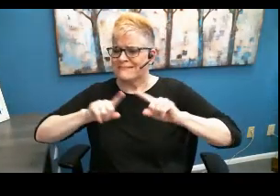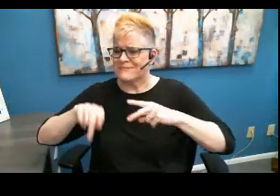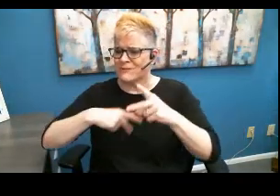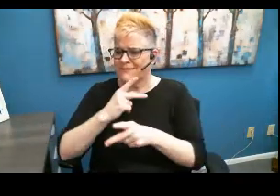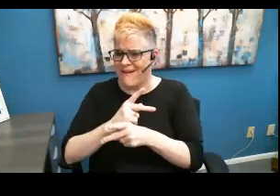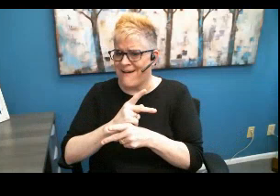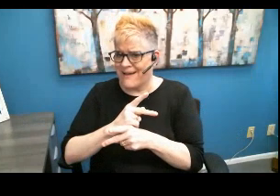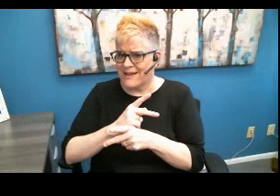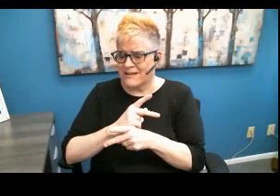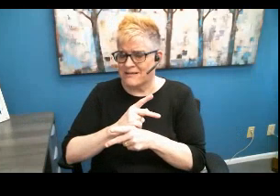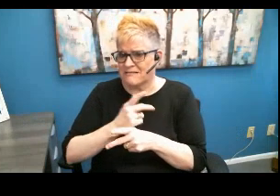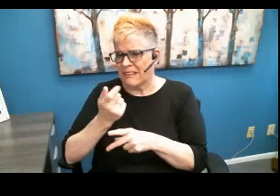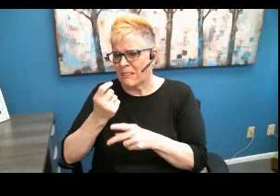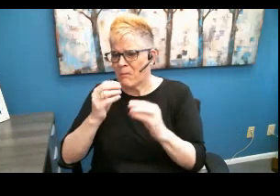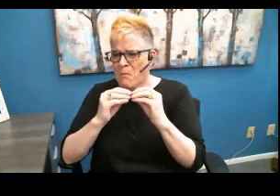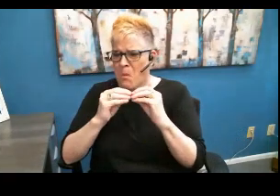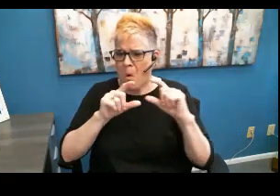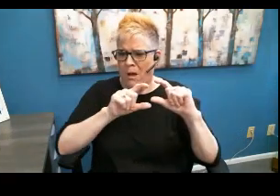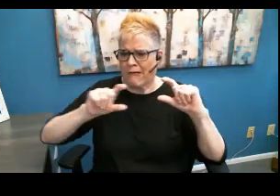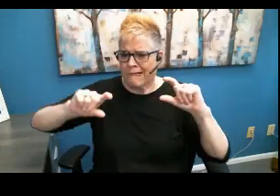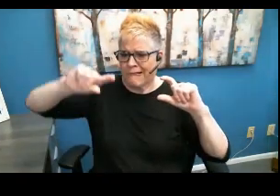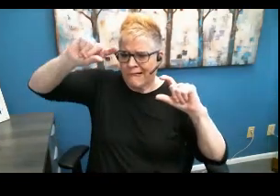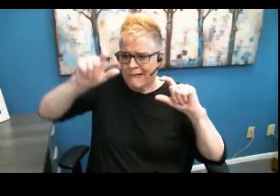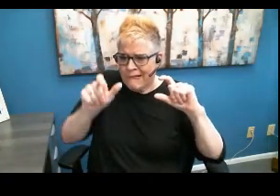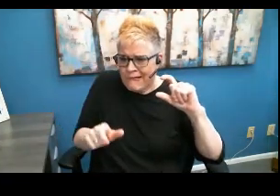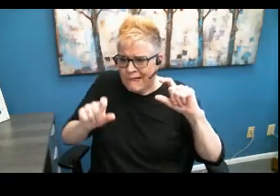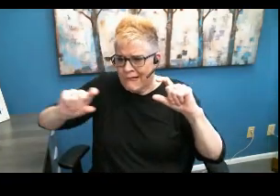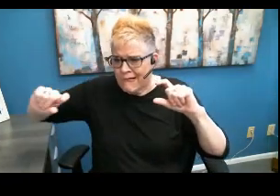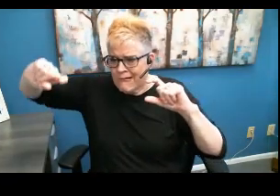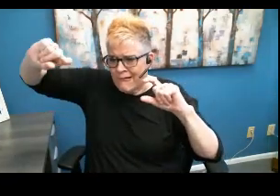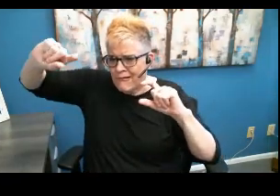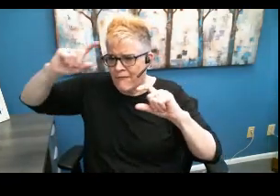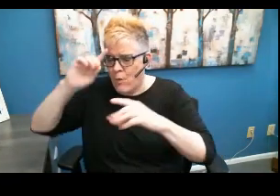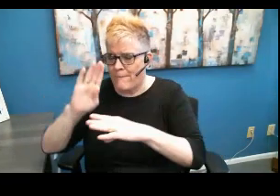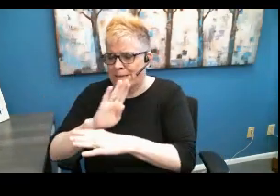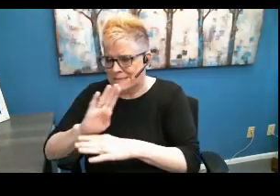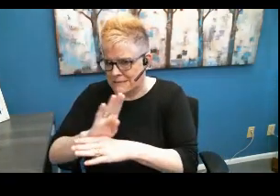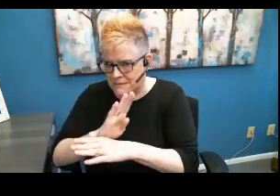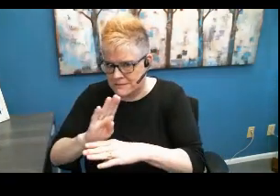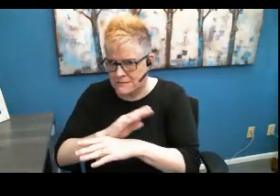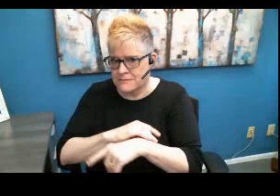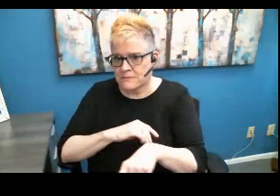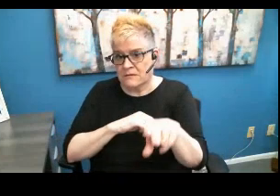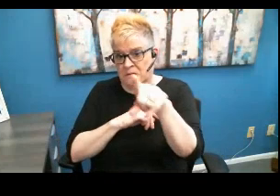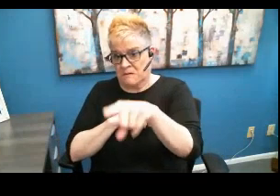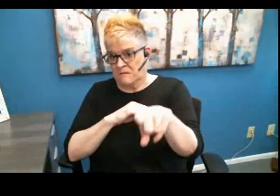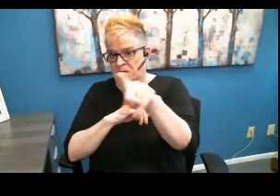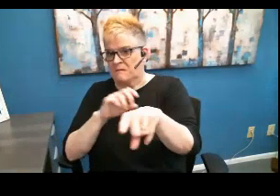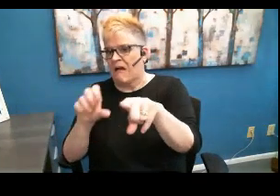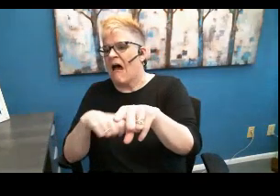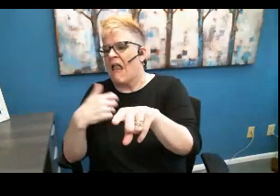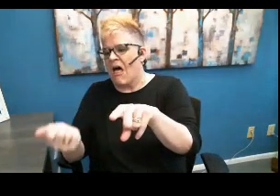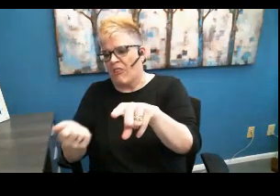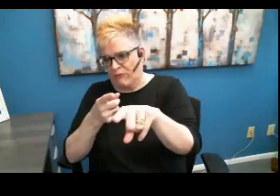set with a little more piping and equipment for more of a commercial application. And then here's another